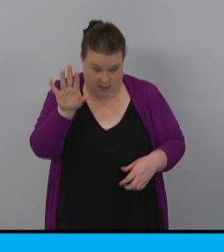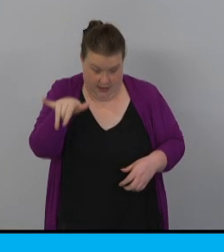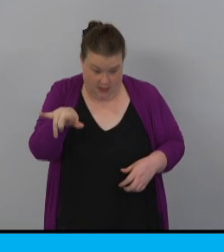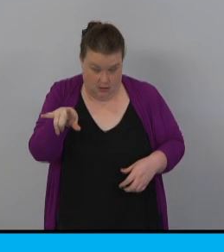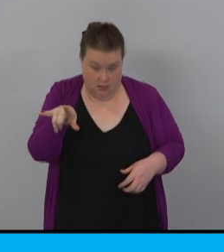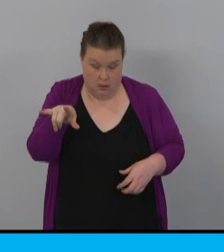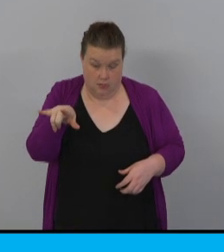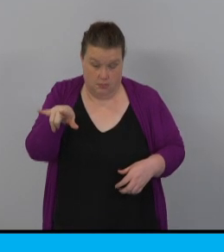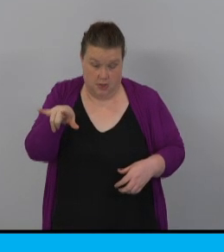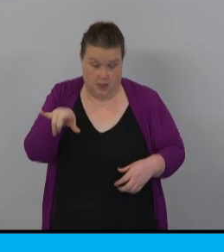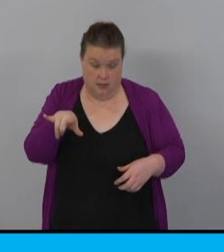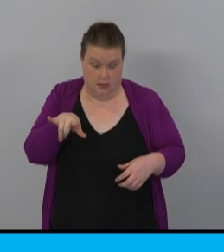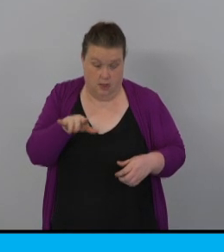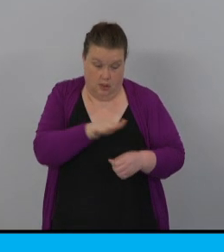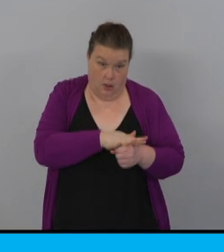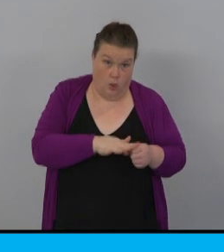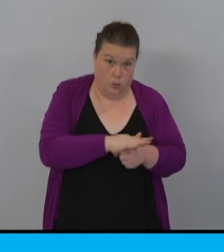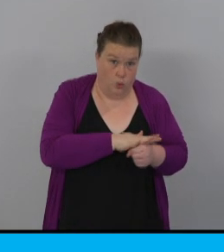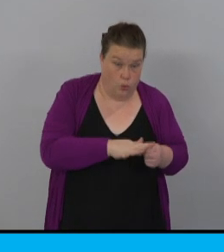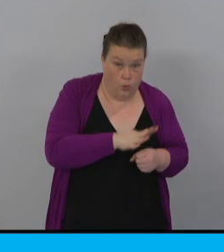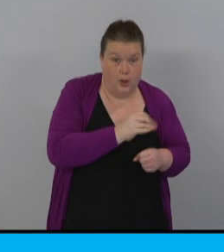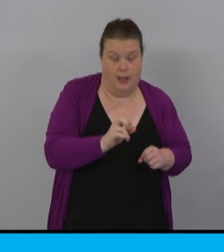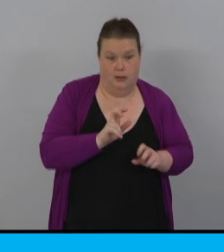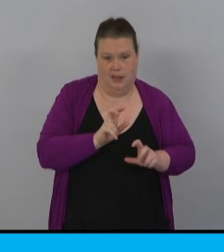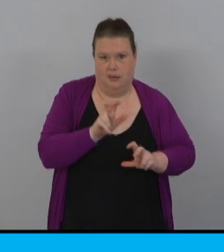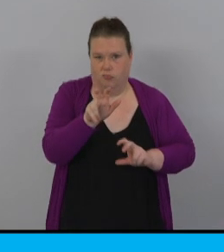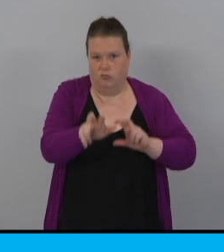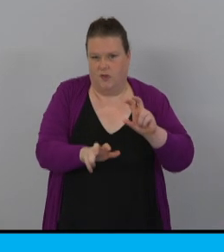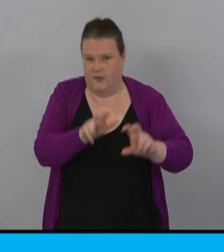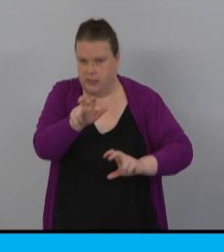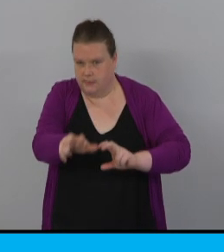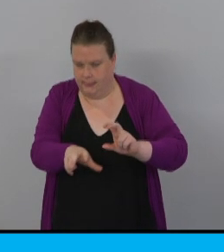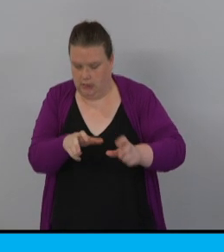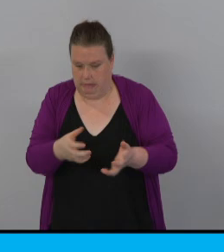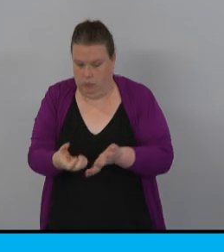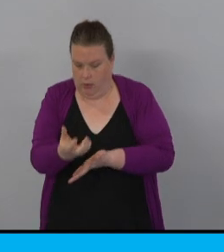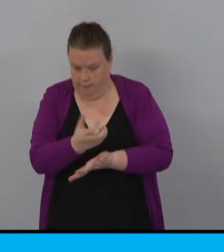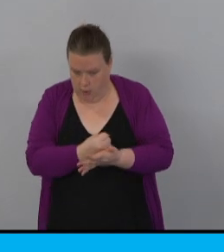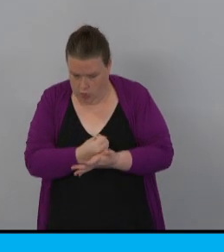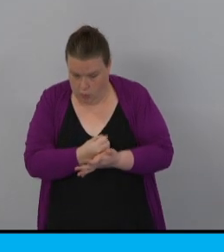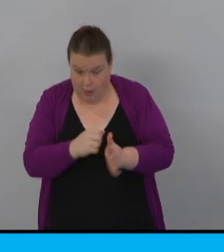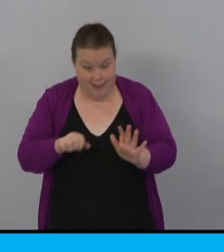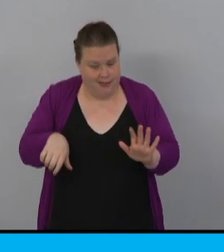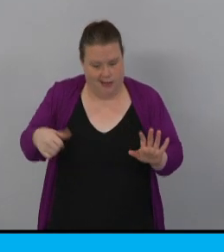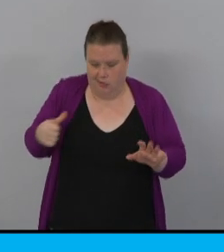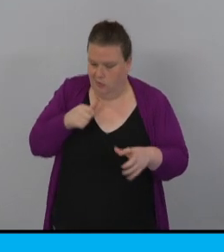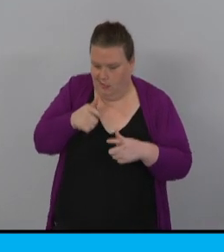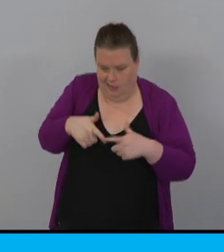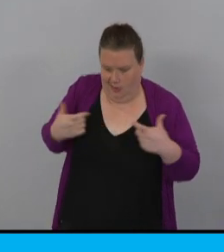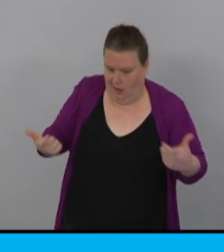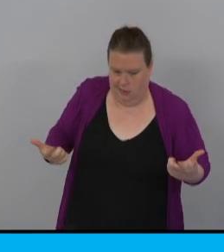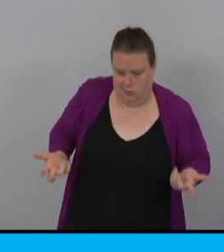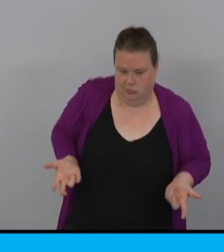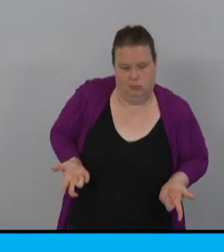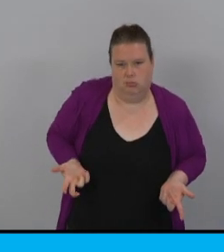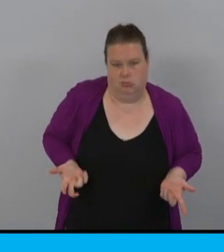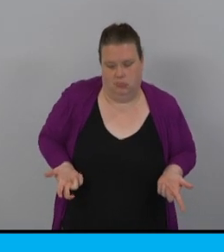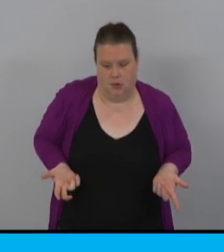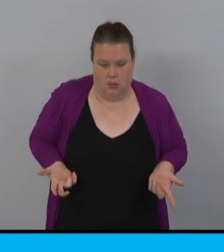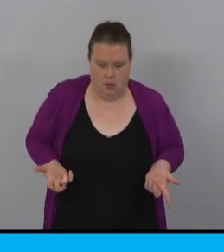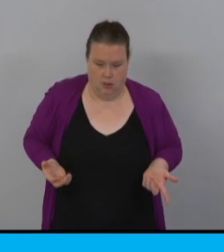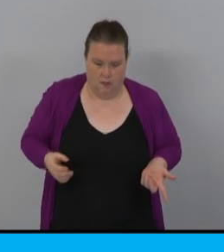investment earnings is kind of a large amount there. The rest of them are not very large amounts. We get money